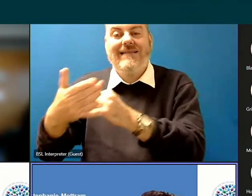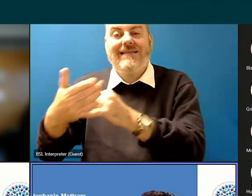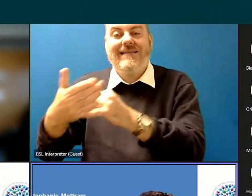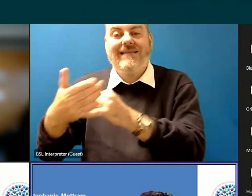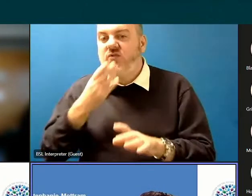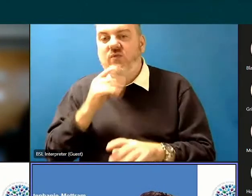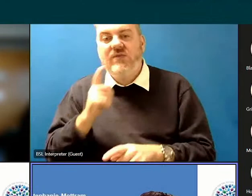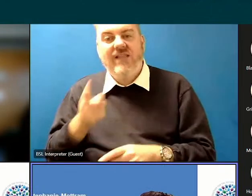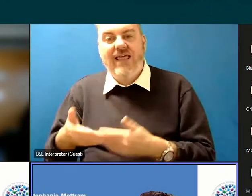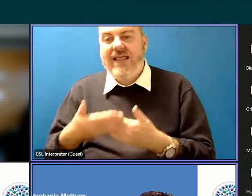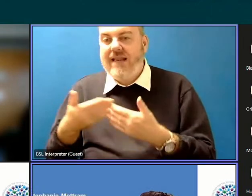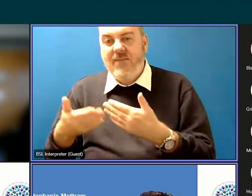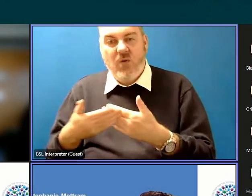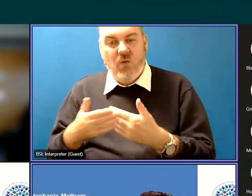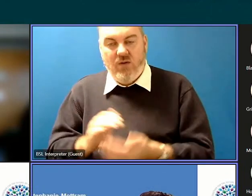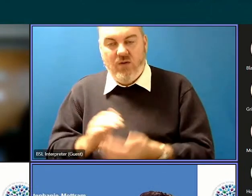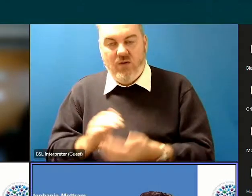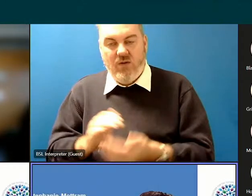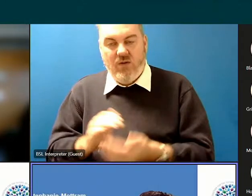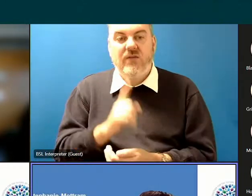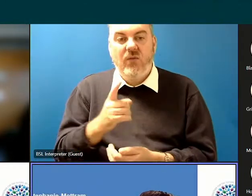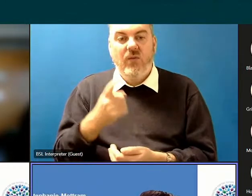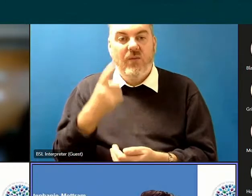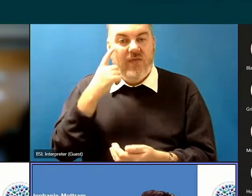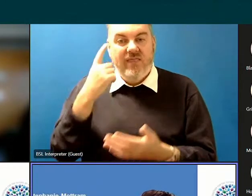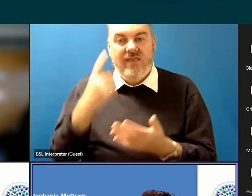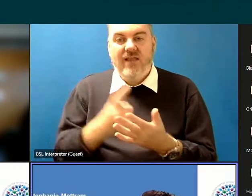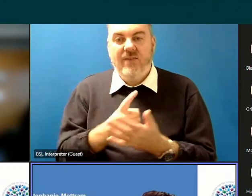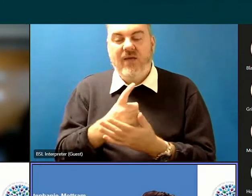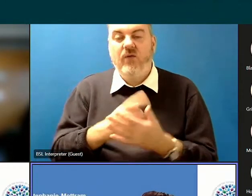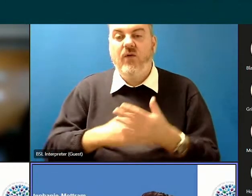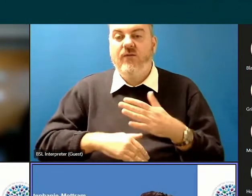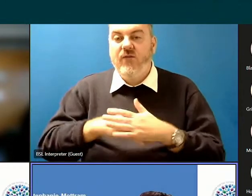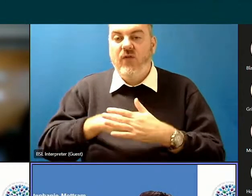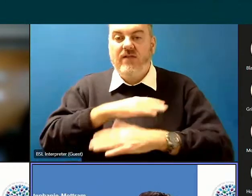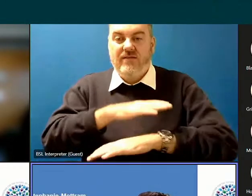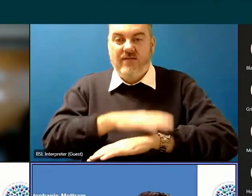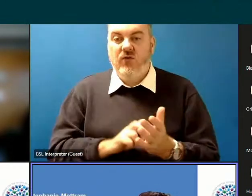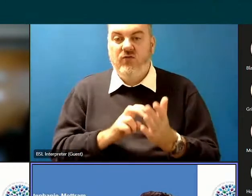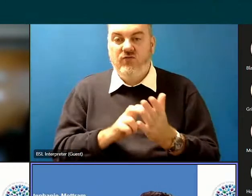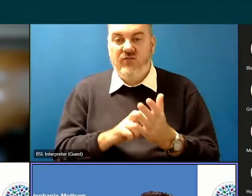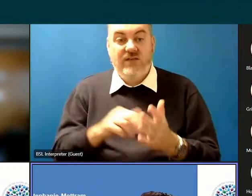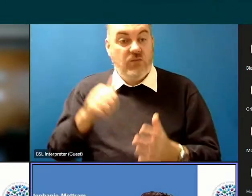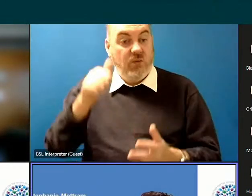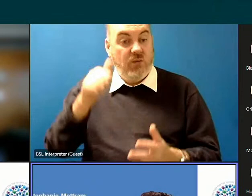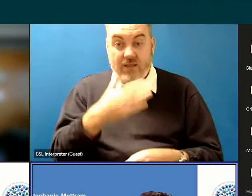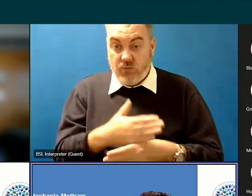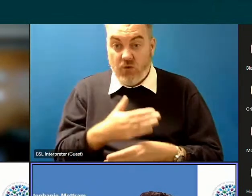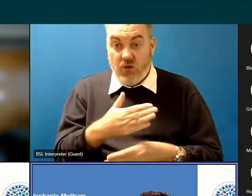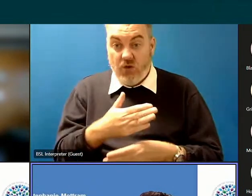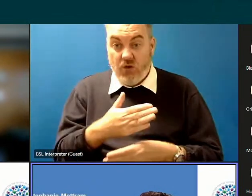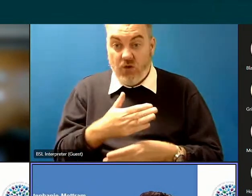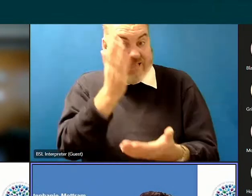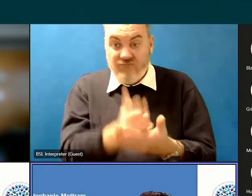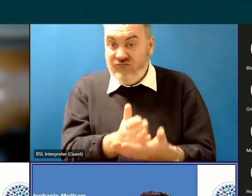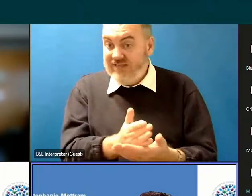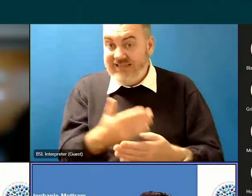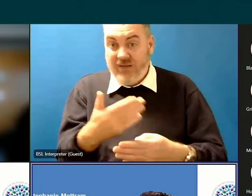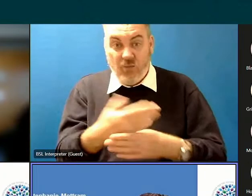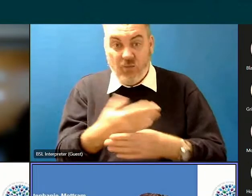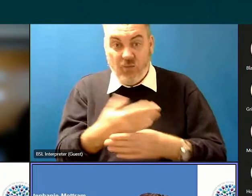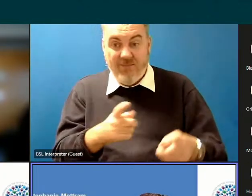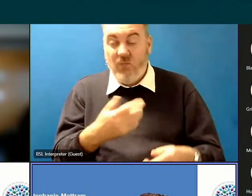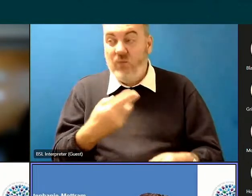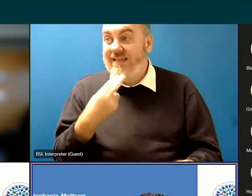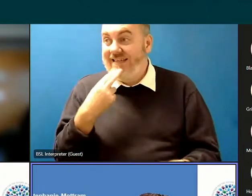them in terms of recruitment, where they're offering full-time contracts, because we know there's work and we can guarantee them work, because we know there's always care and support